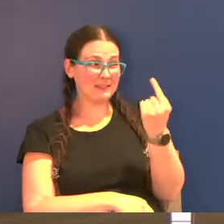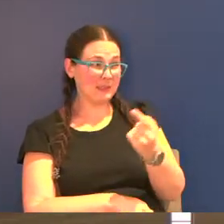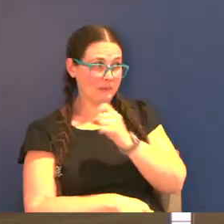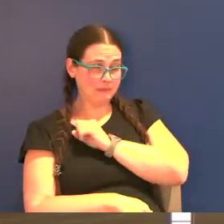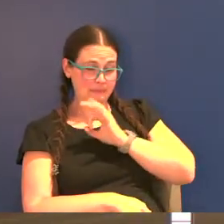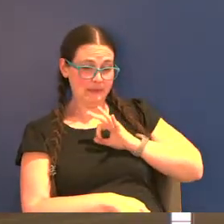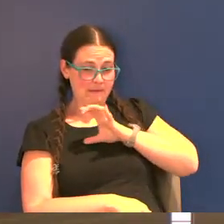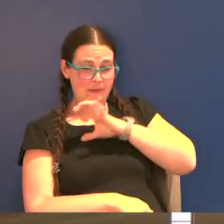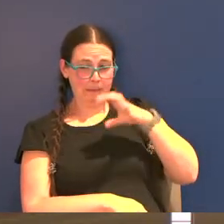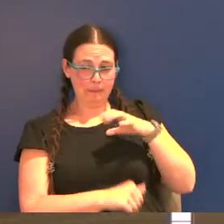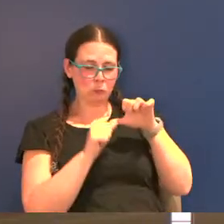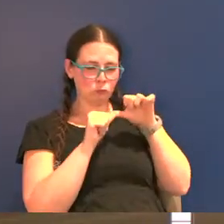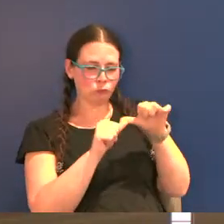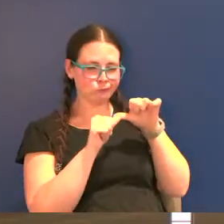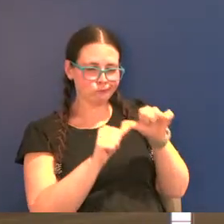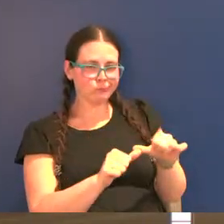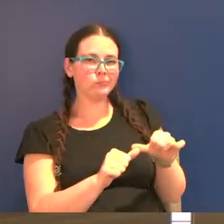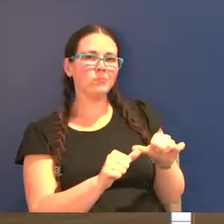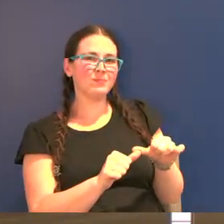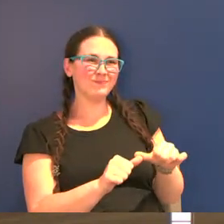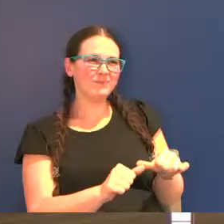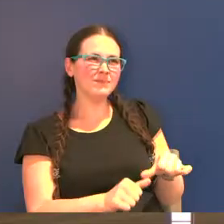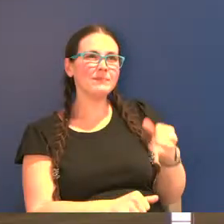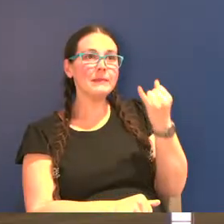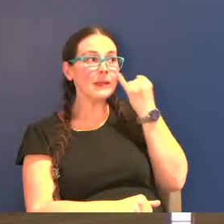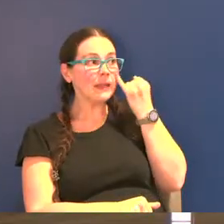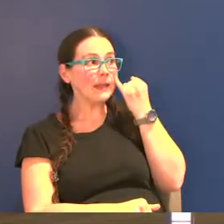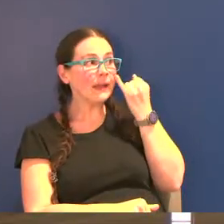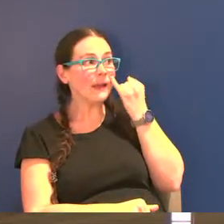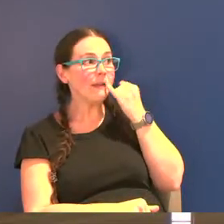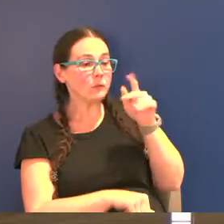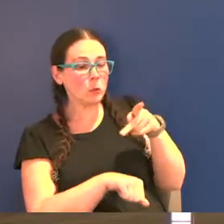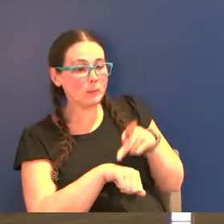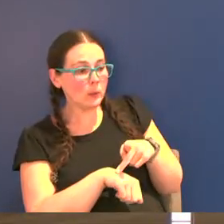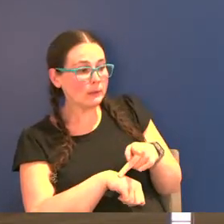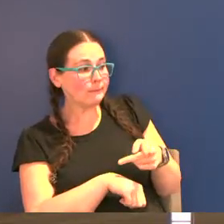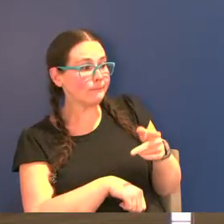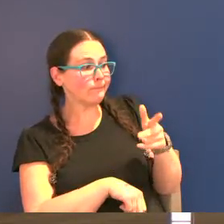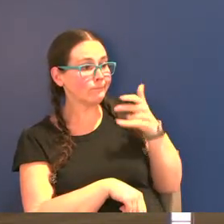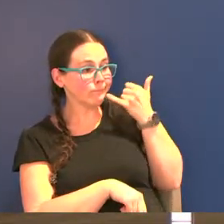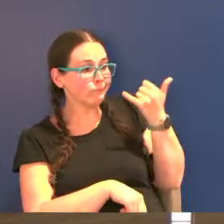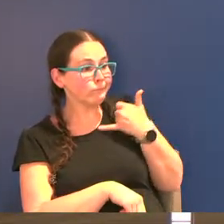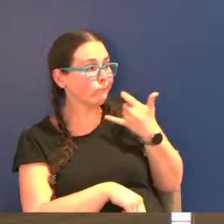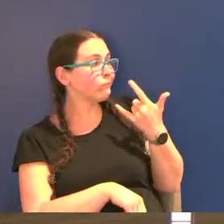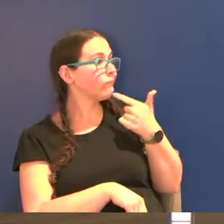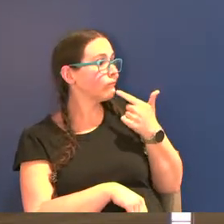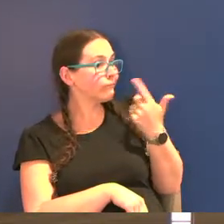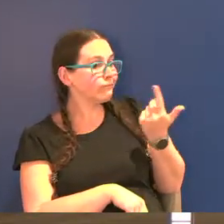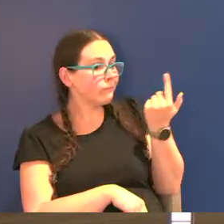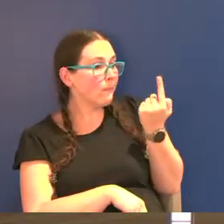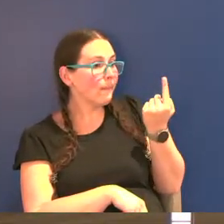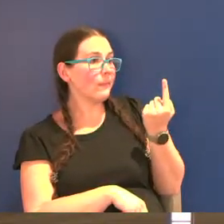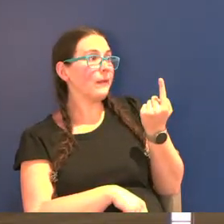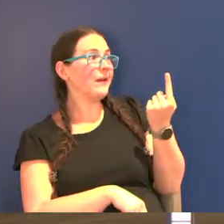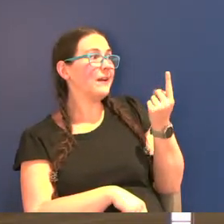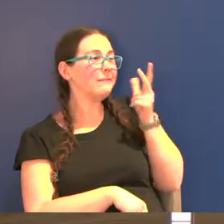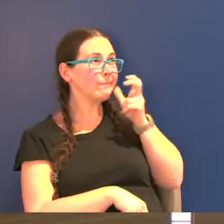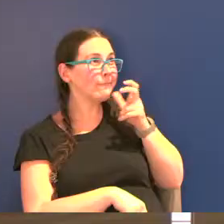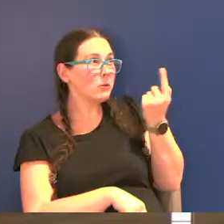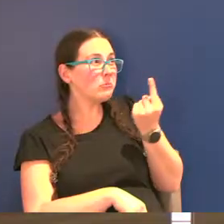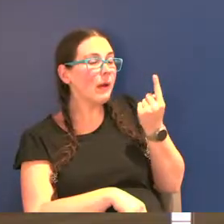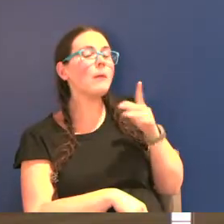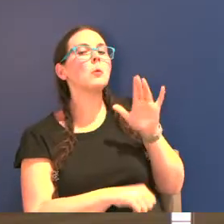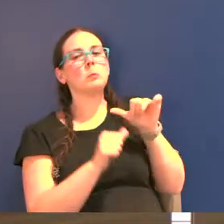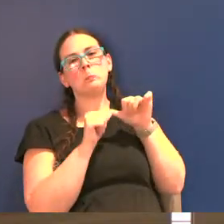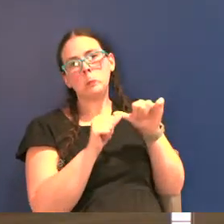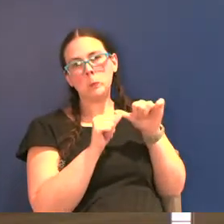is continually, if hearing something from our principals, from their principal colleagues, is something that we would continue